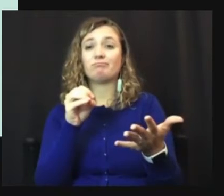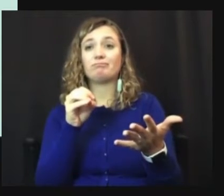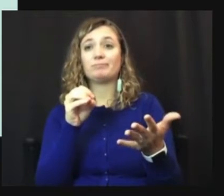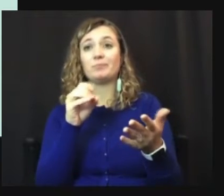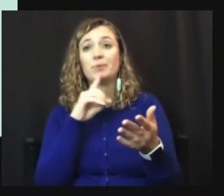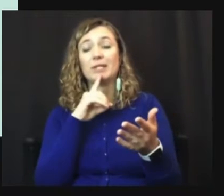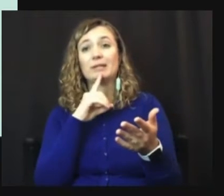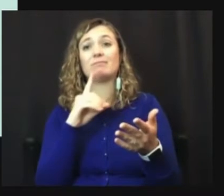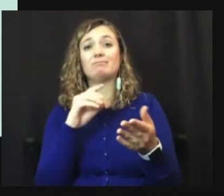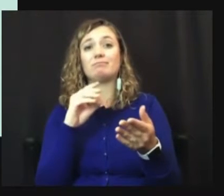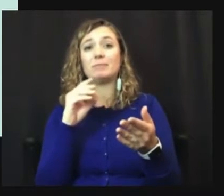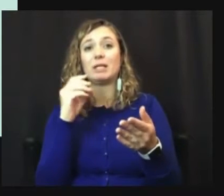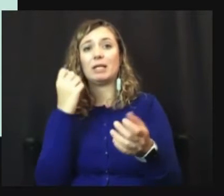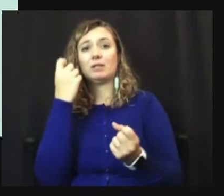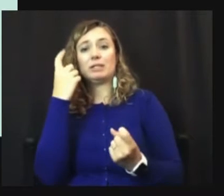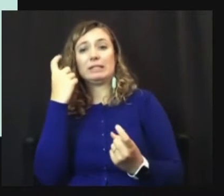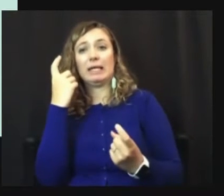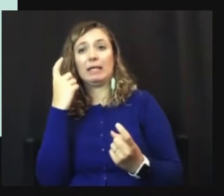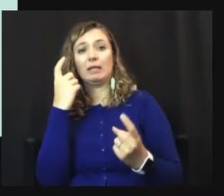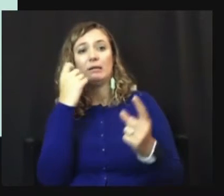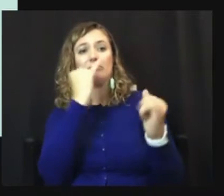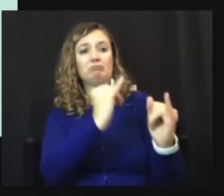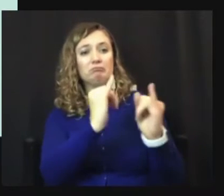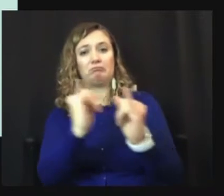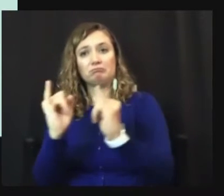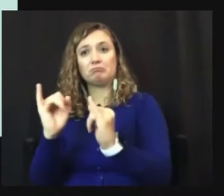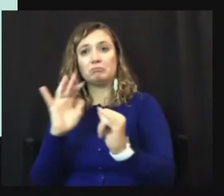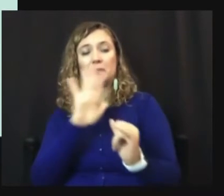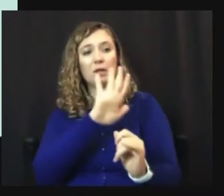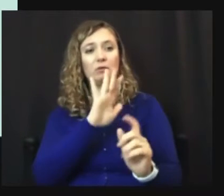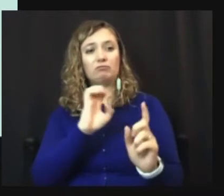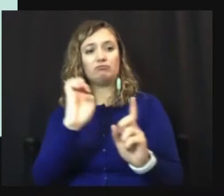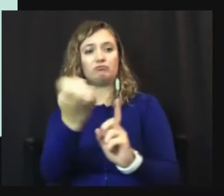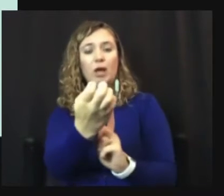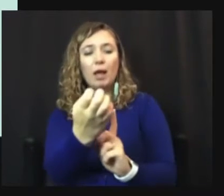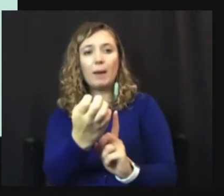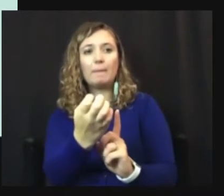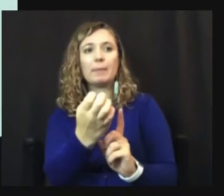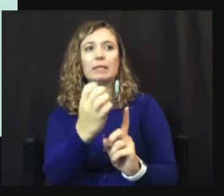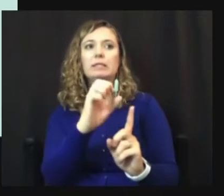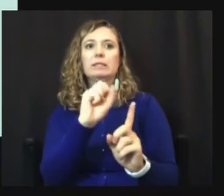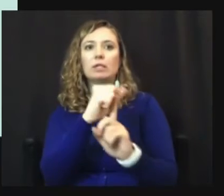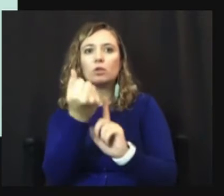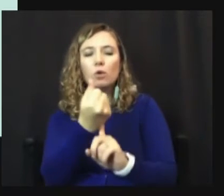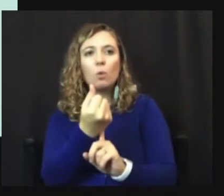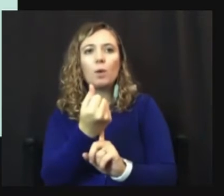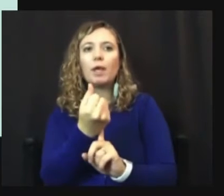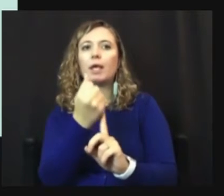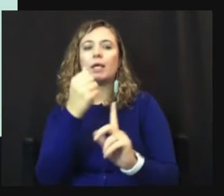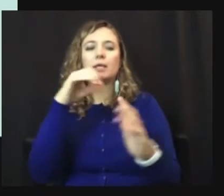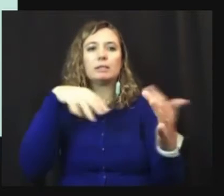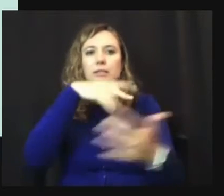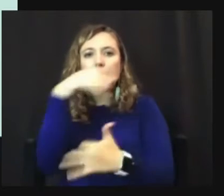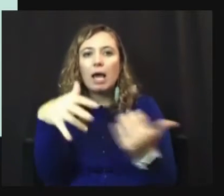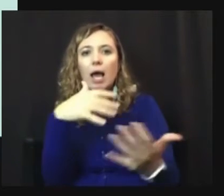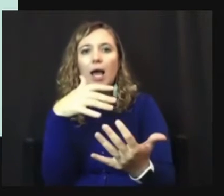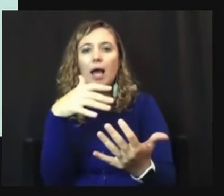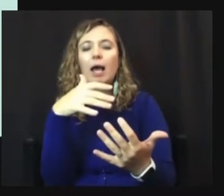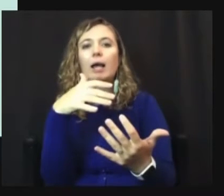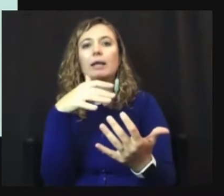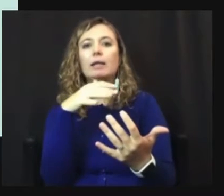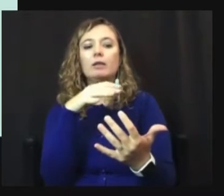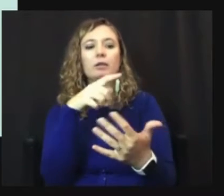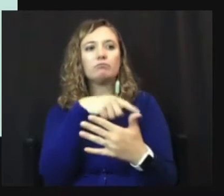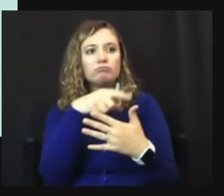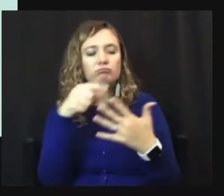individuals' environments, what's happening in individuals' circumstances, what's happening societally in terms of ableistic systems,